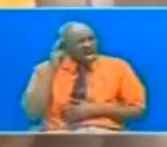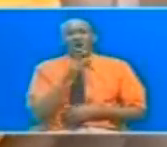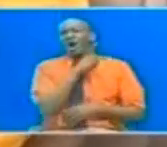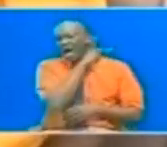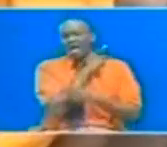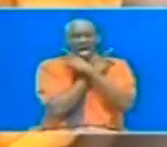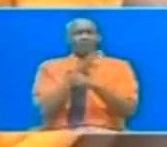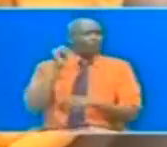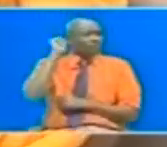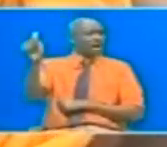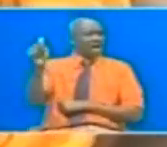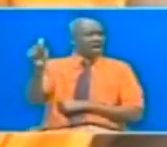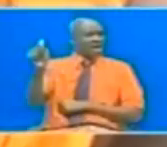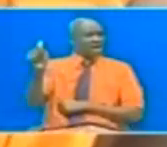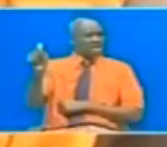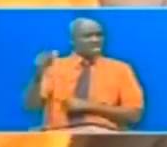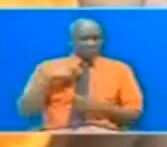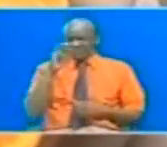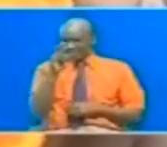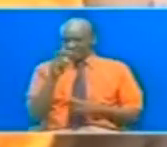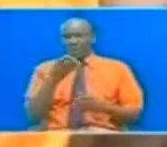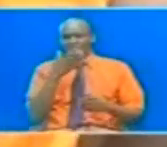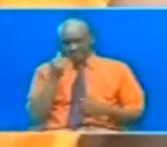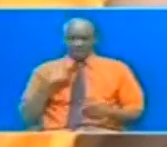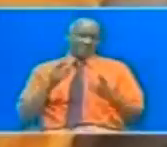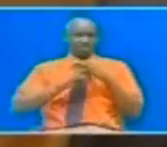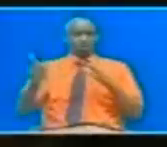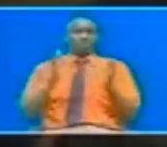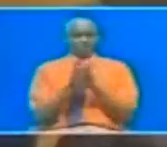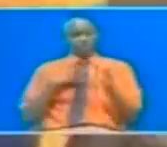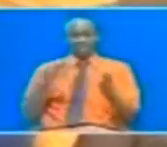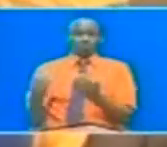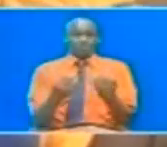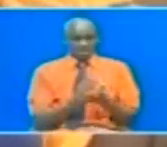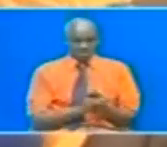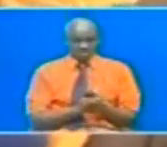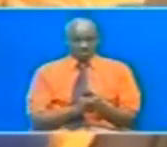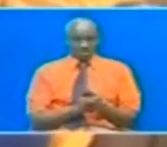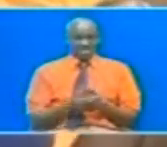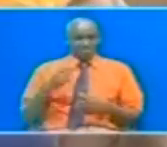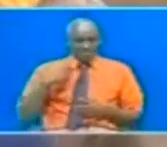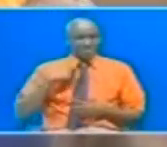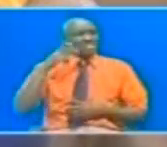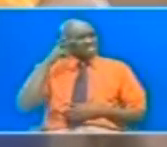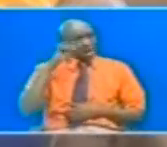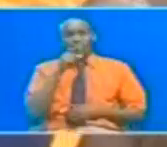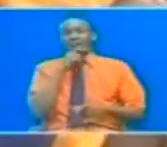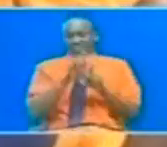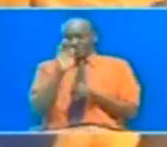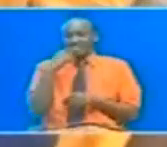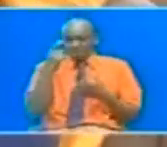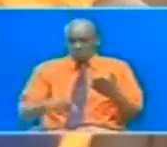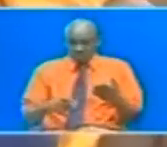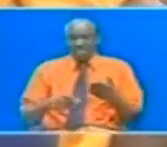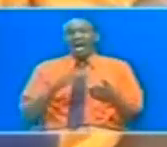umbali. Hapo nikaona ni heri nitoroke na watoto wangu. Hapo nikasikia ndugu ya Ukali akisema ndio